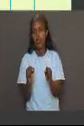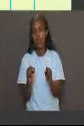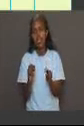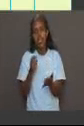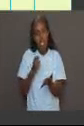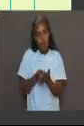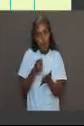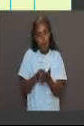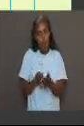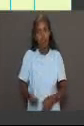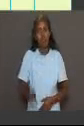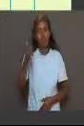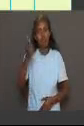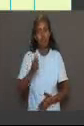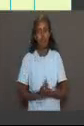coin toss.